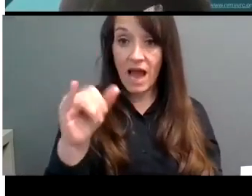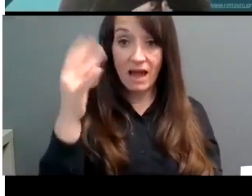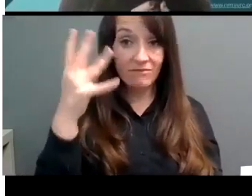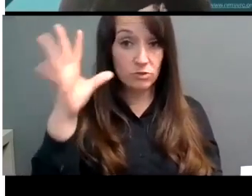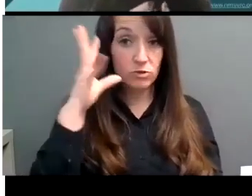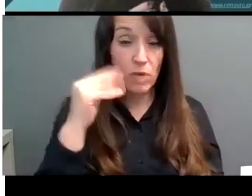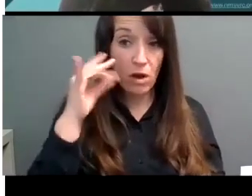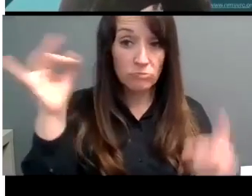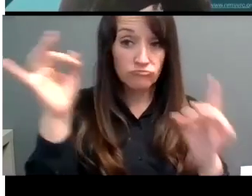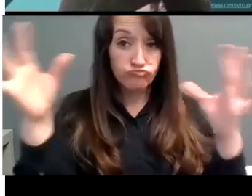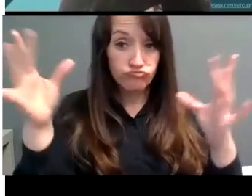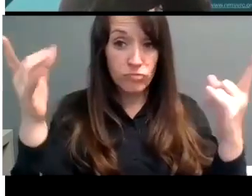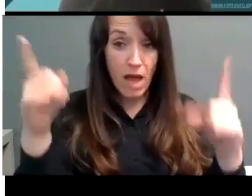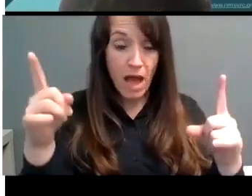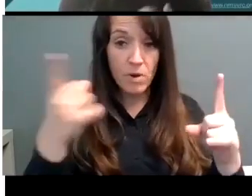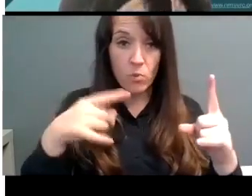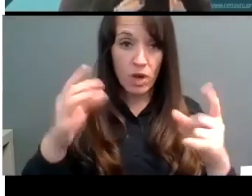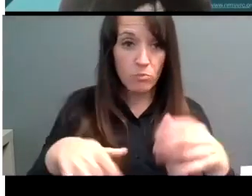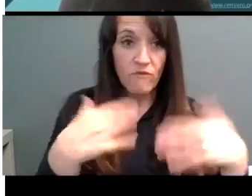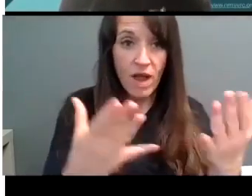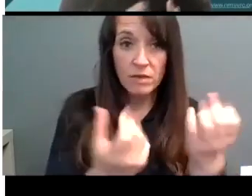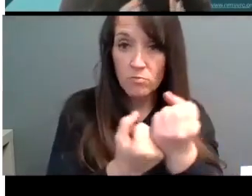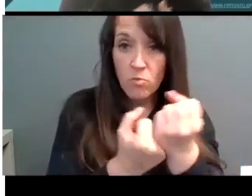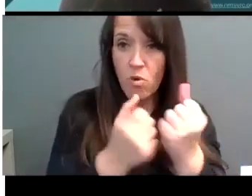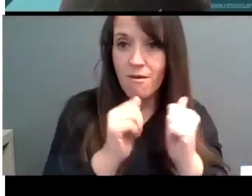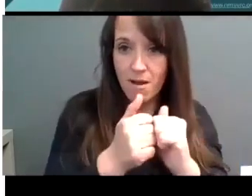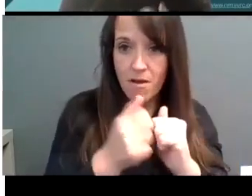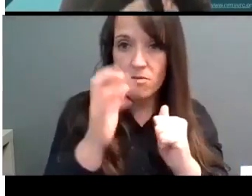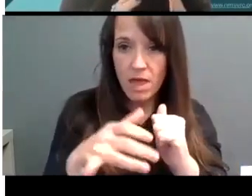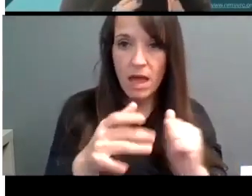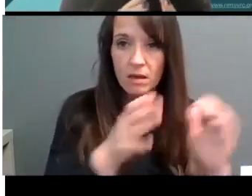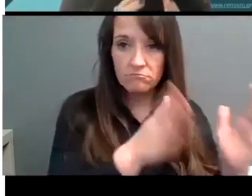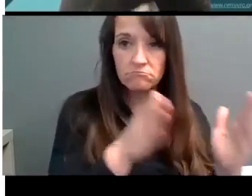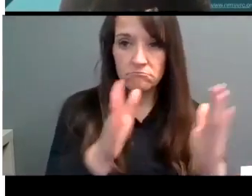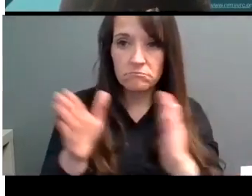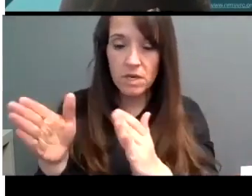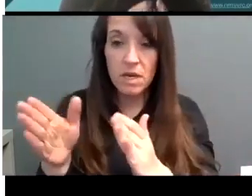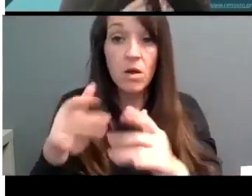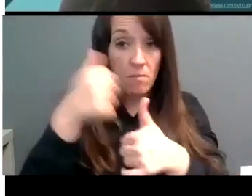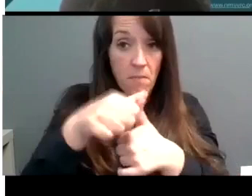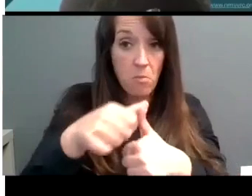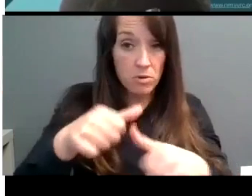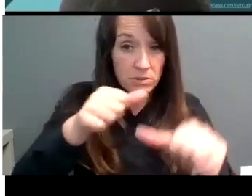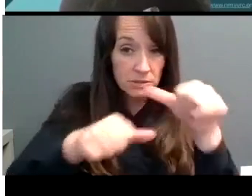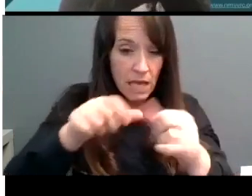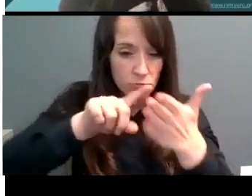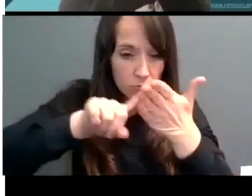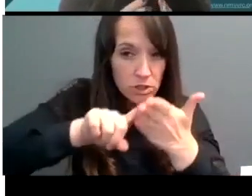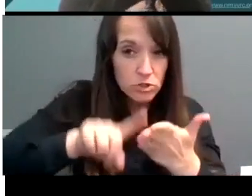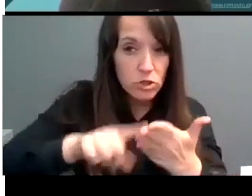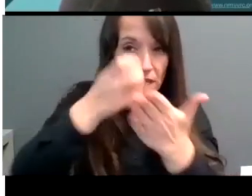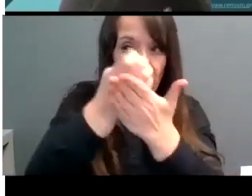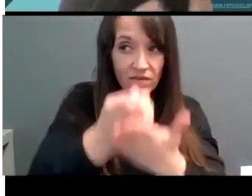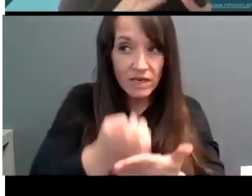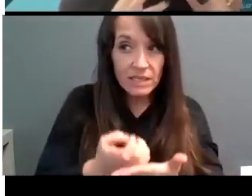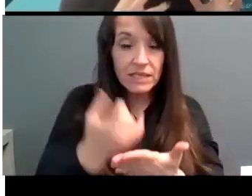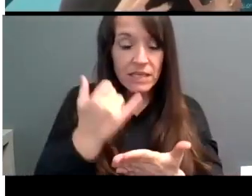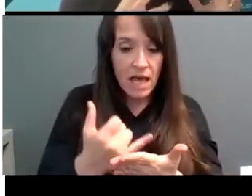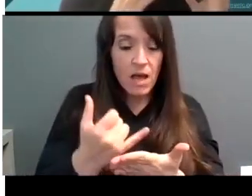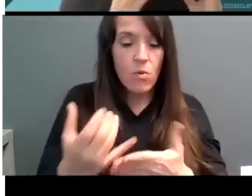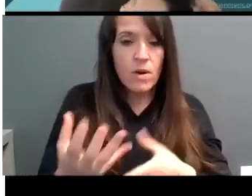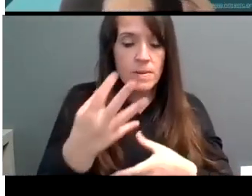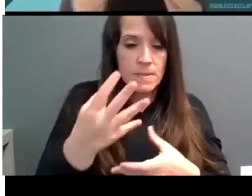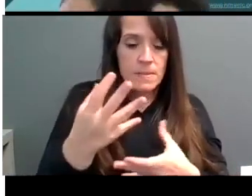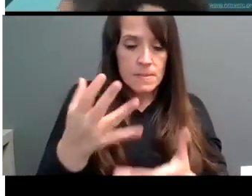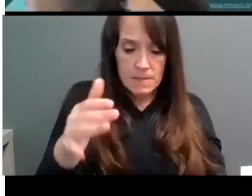presentation, because really when we talk about the evidence-based strategies and different tools that can be used, although many of them can be